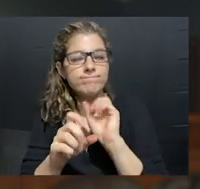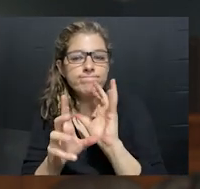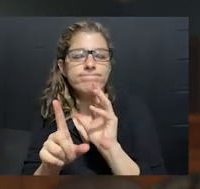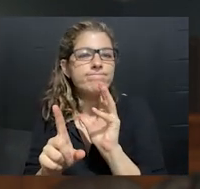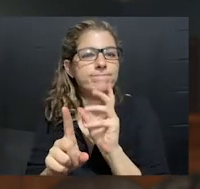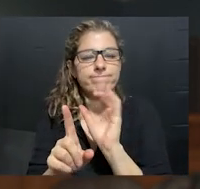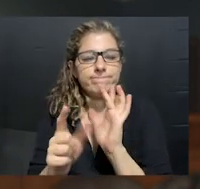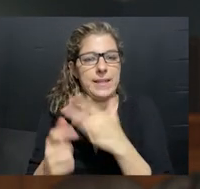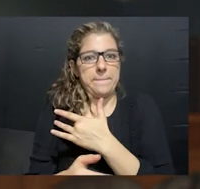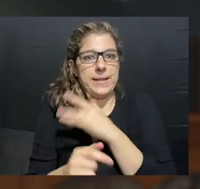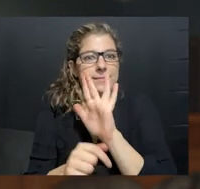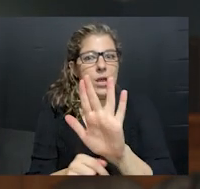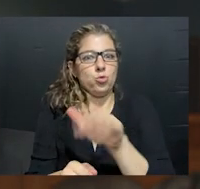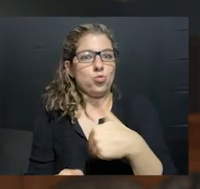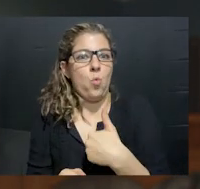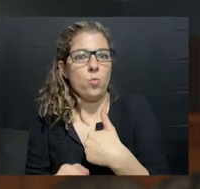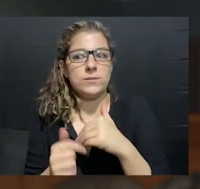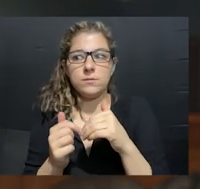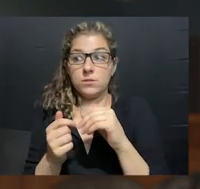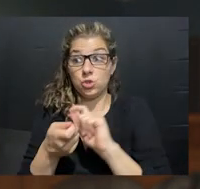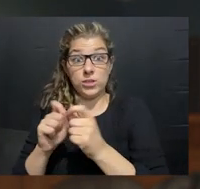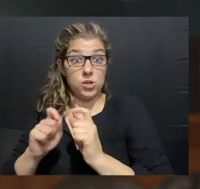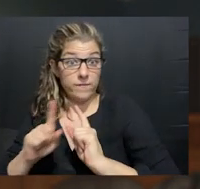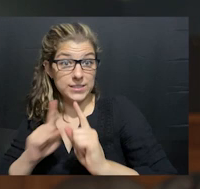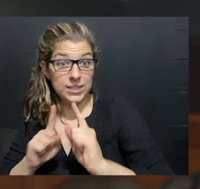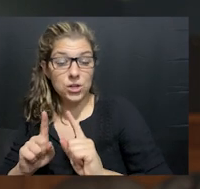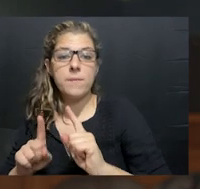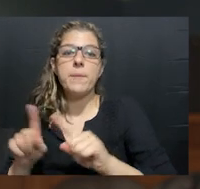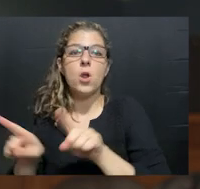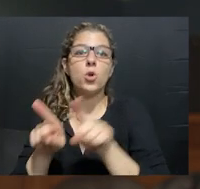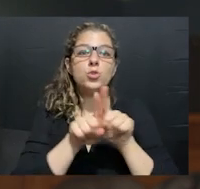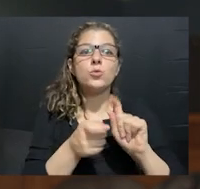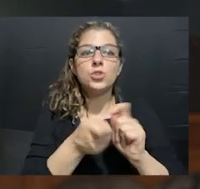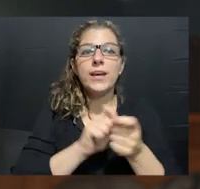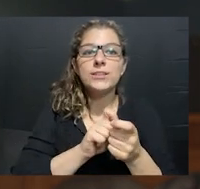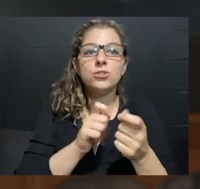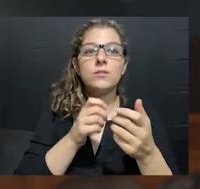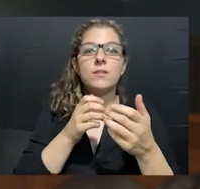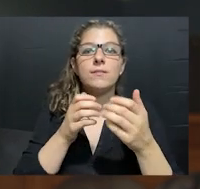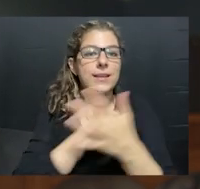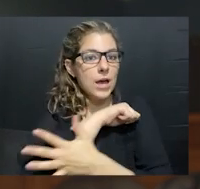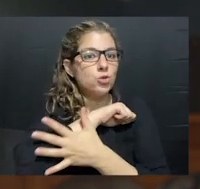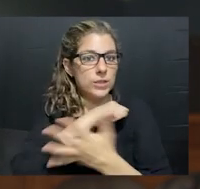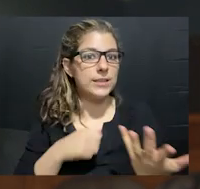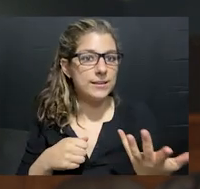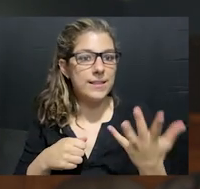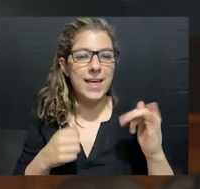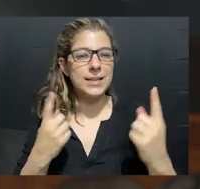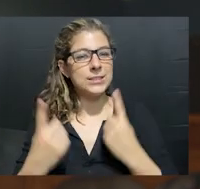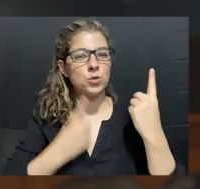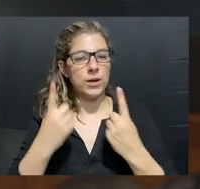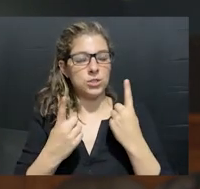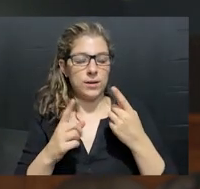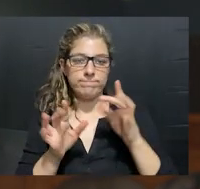American people? How could we not only change the conversation, but change the country? And those considerations have